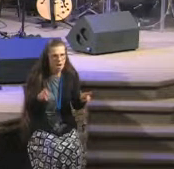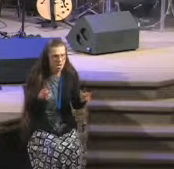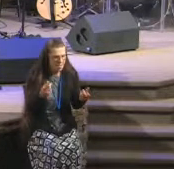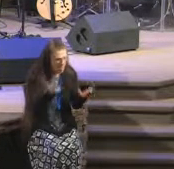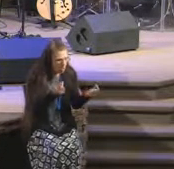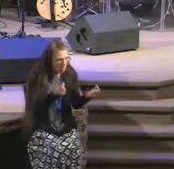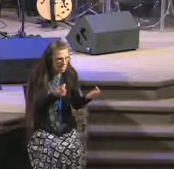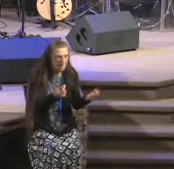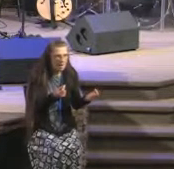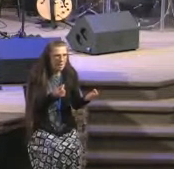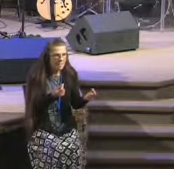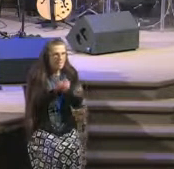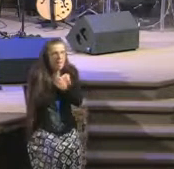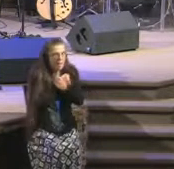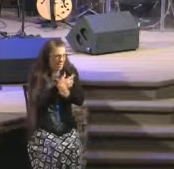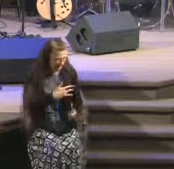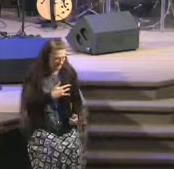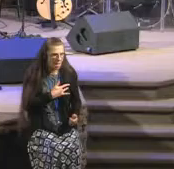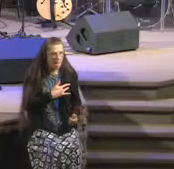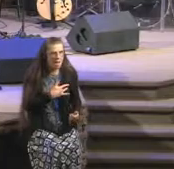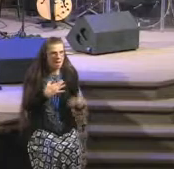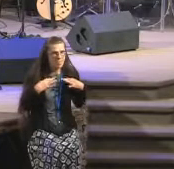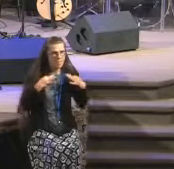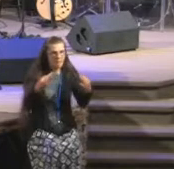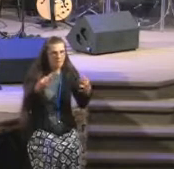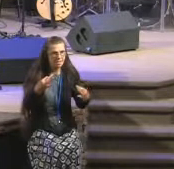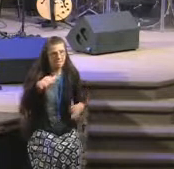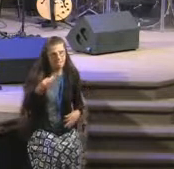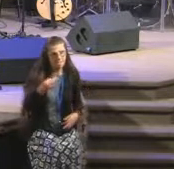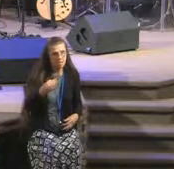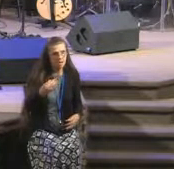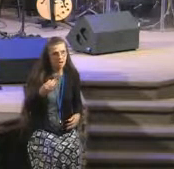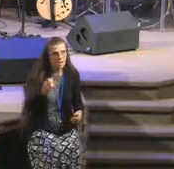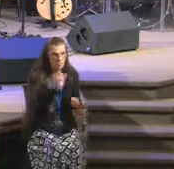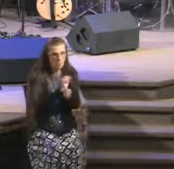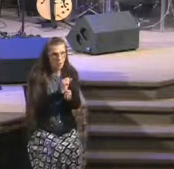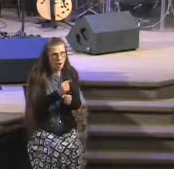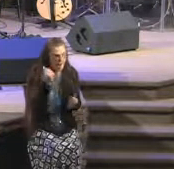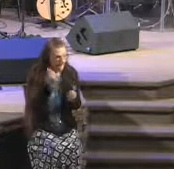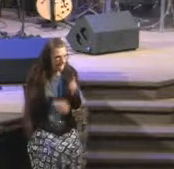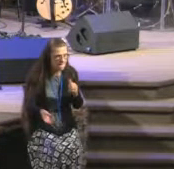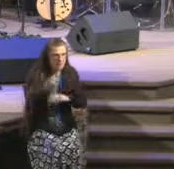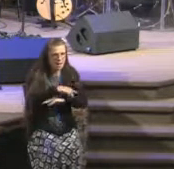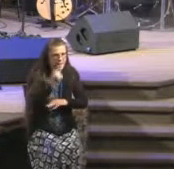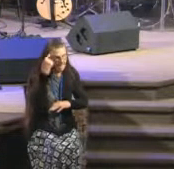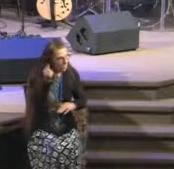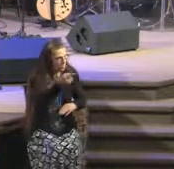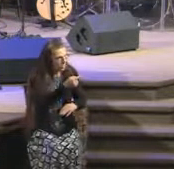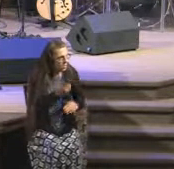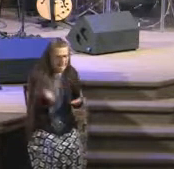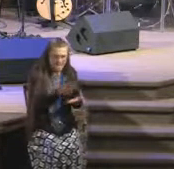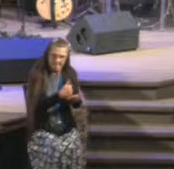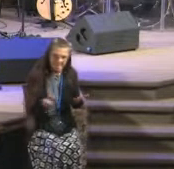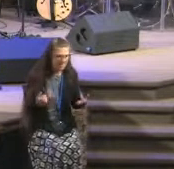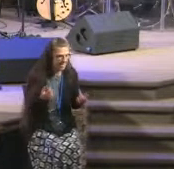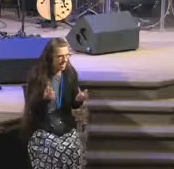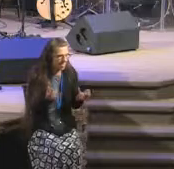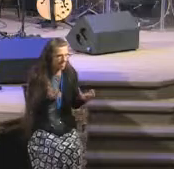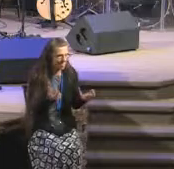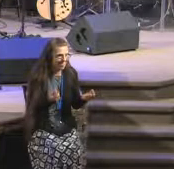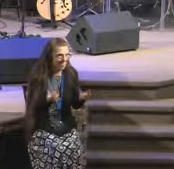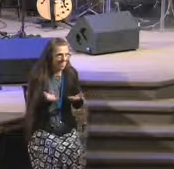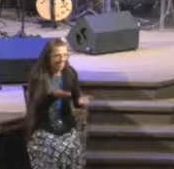their heart. They do it, they are volunteering their labors day in and day out for you. And they take things. I'm telling you, if you've never been